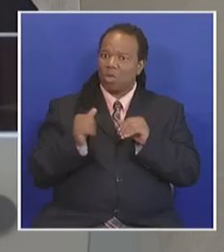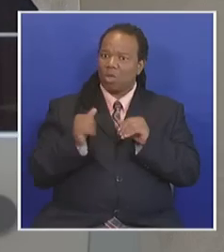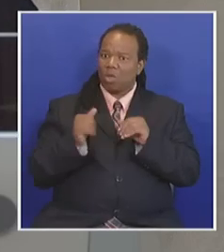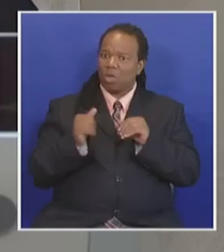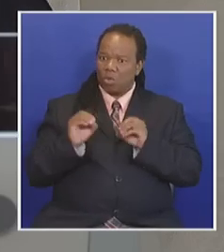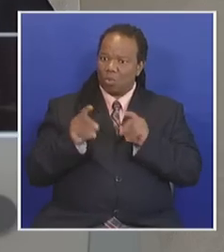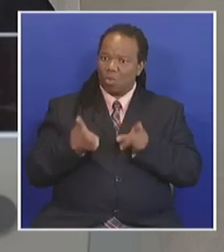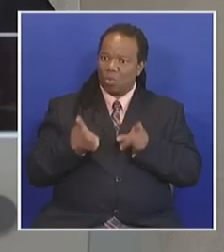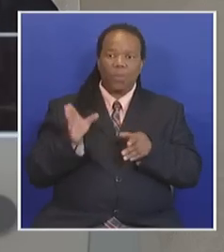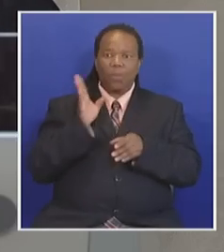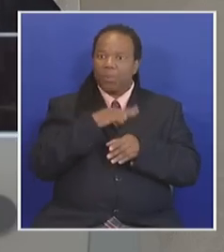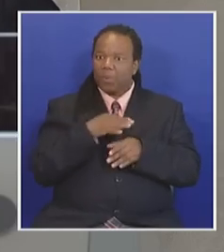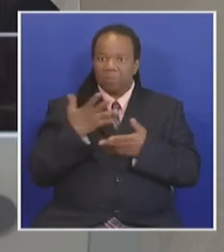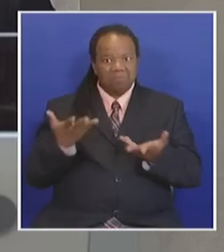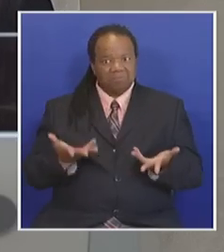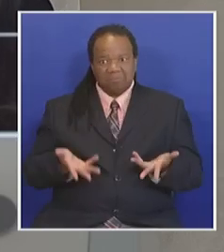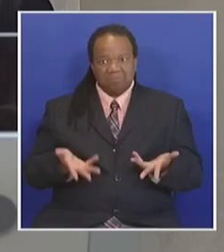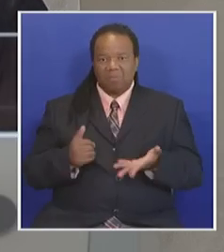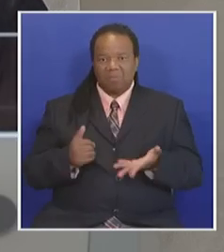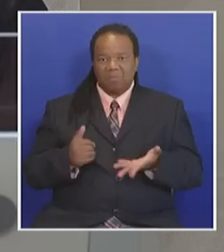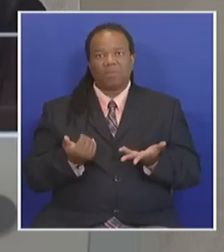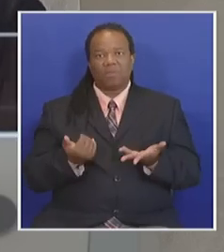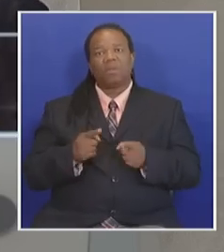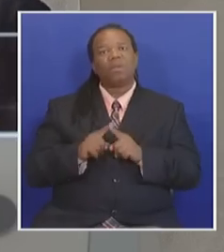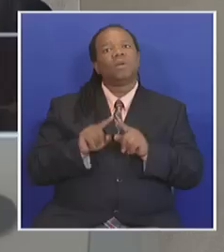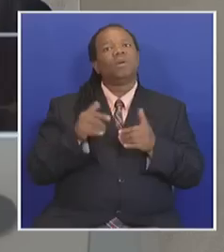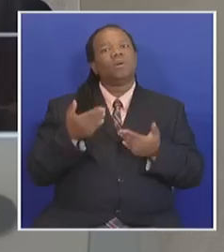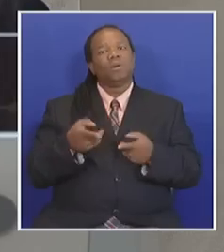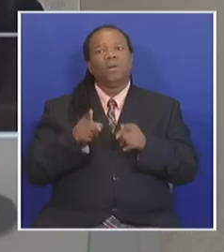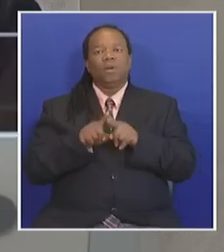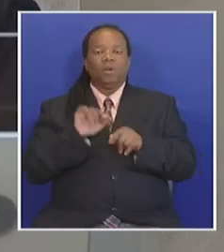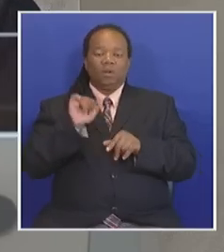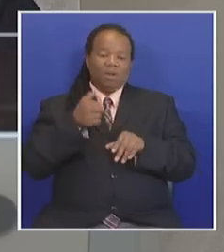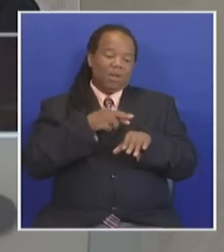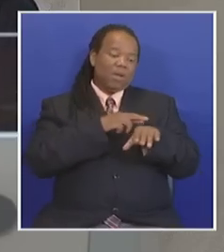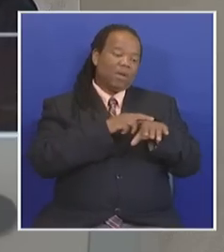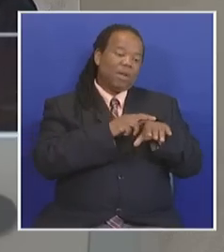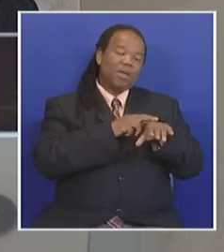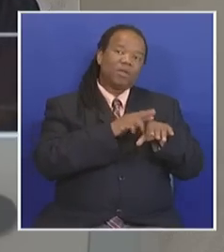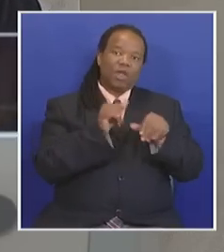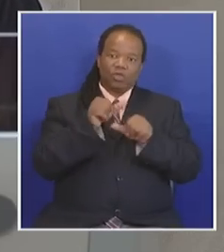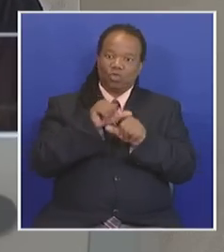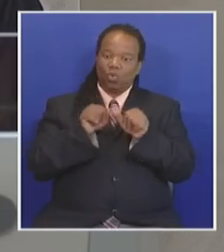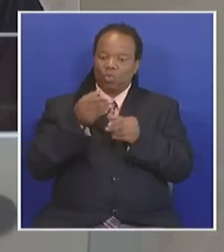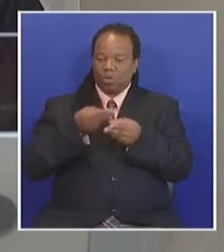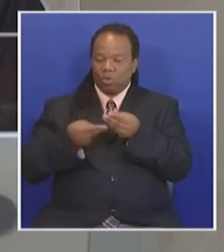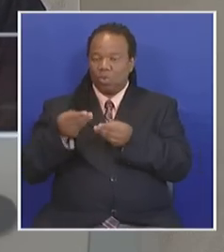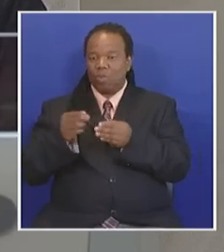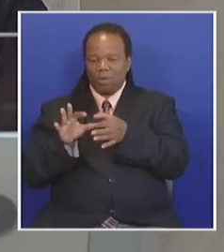both concepts. There is an undeniable correlation between race and socioeconomic relations in our